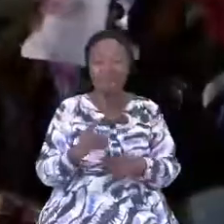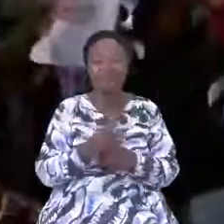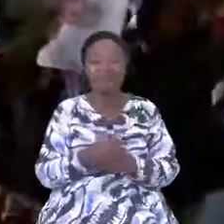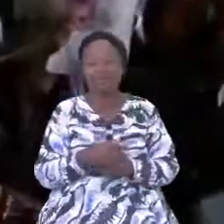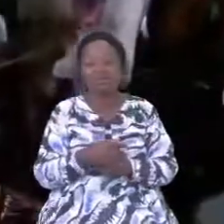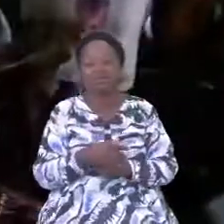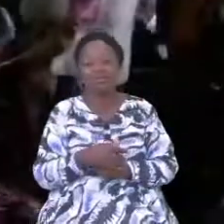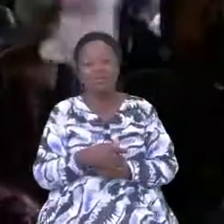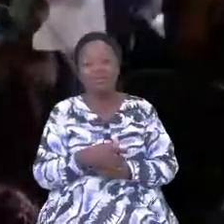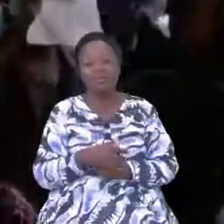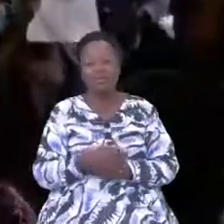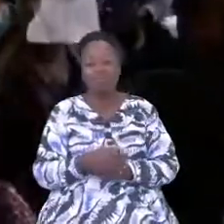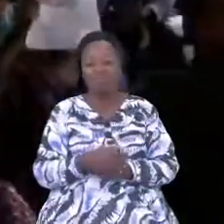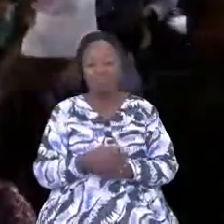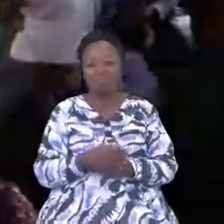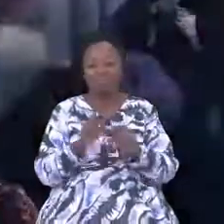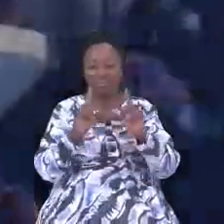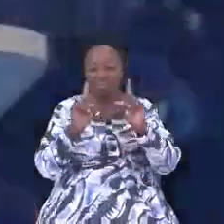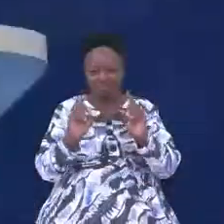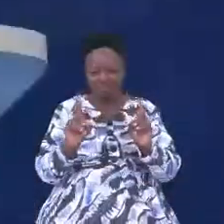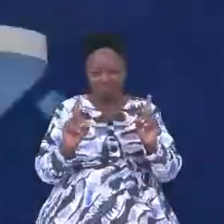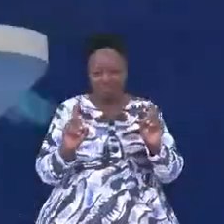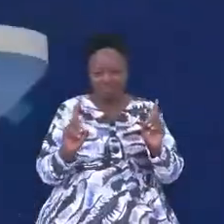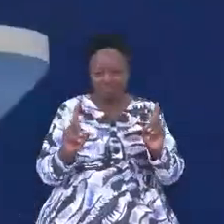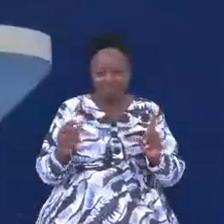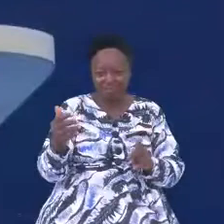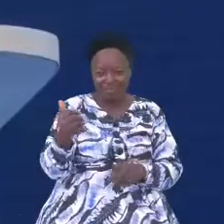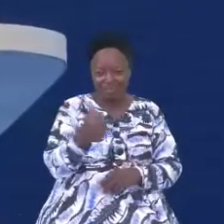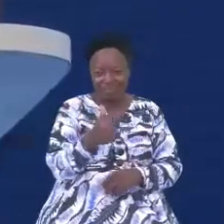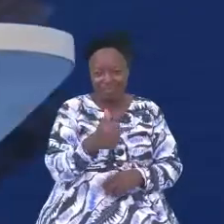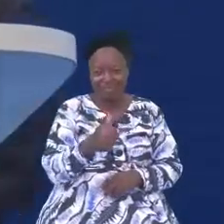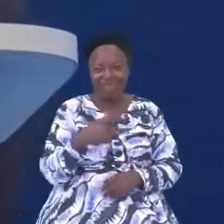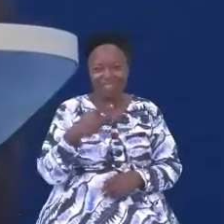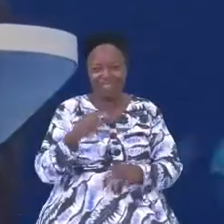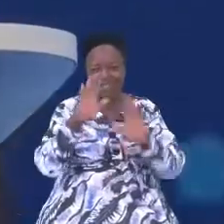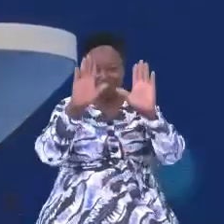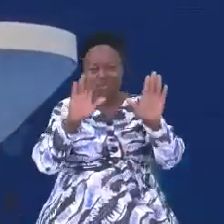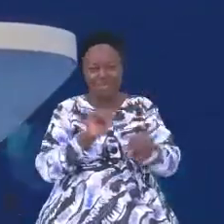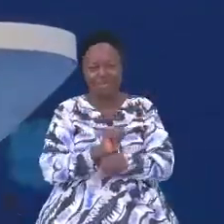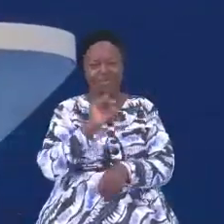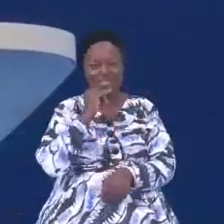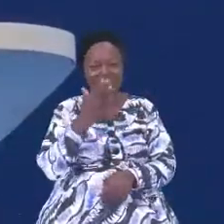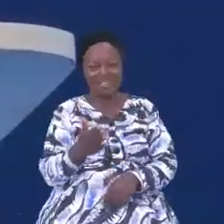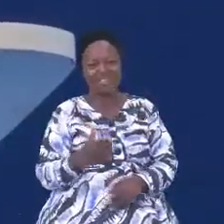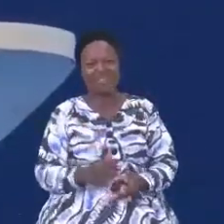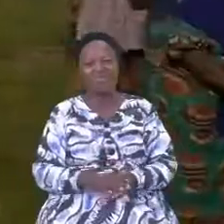Check up yourself. The miracle is already there.